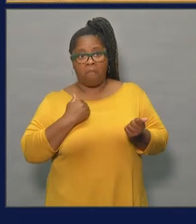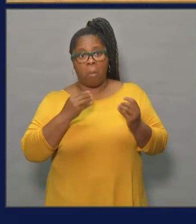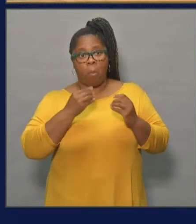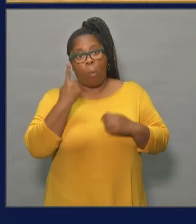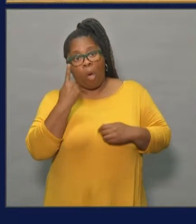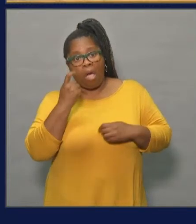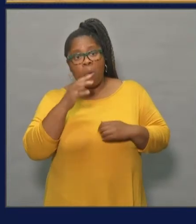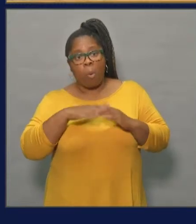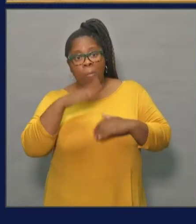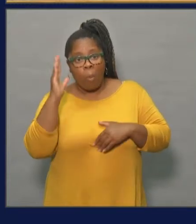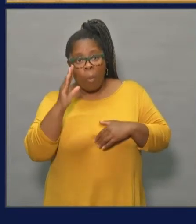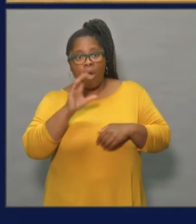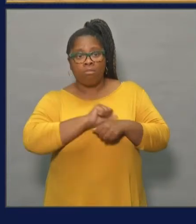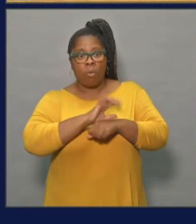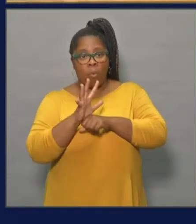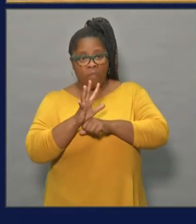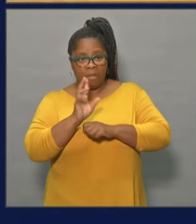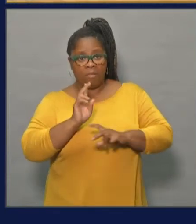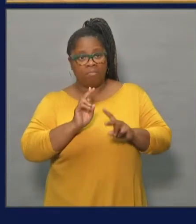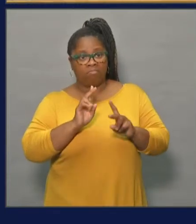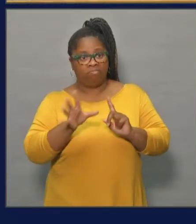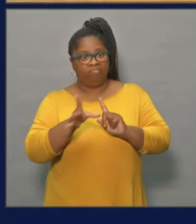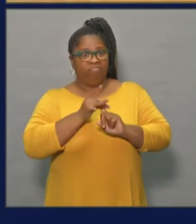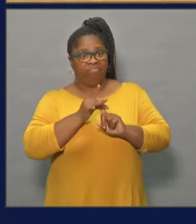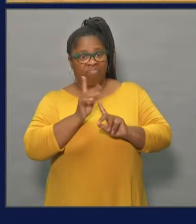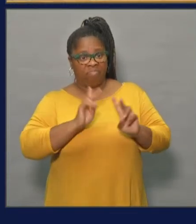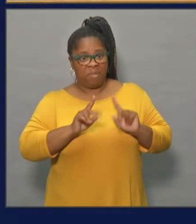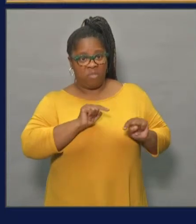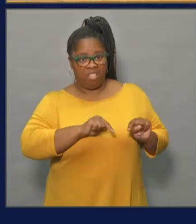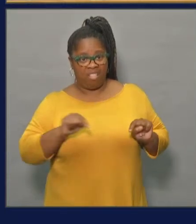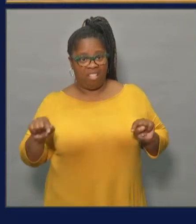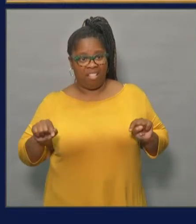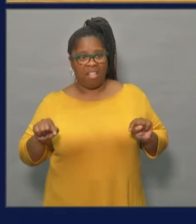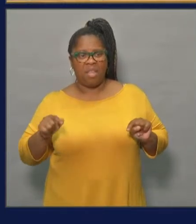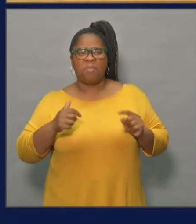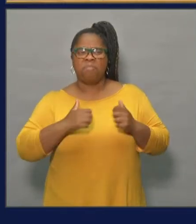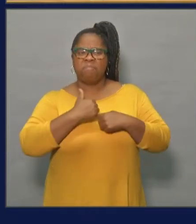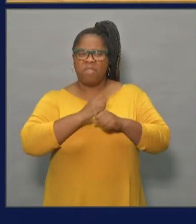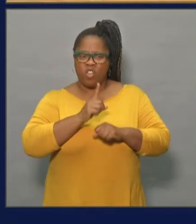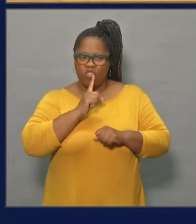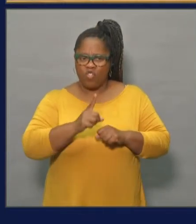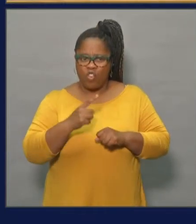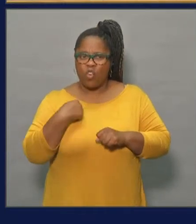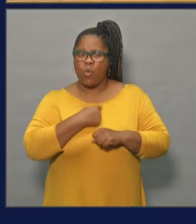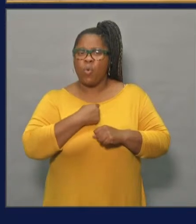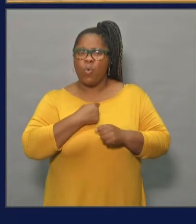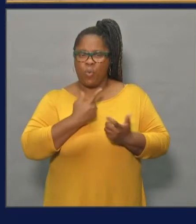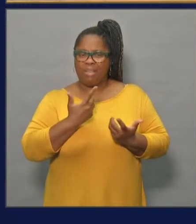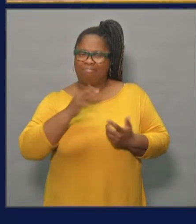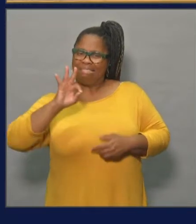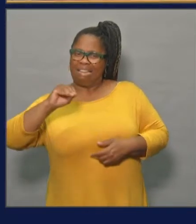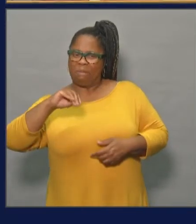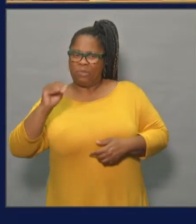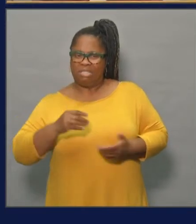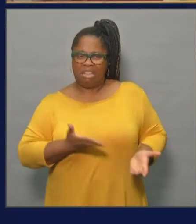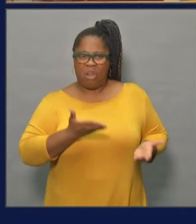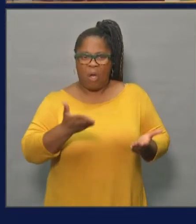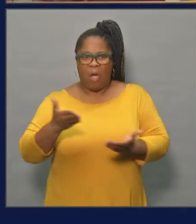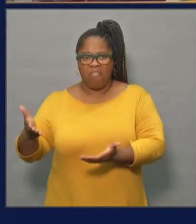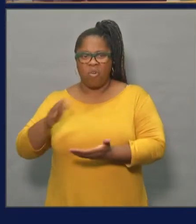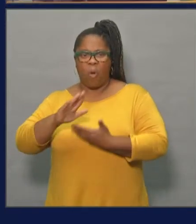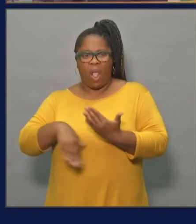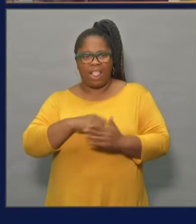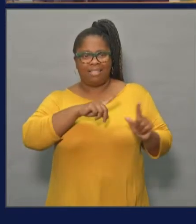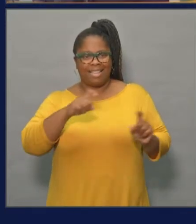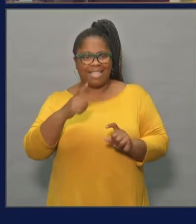sure that 90% of these facilities have been offered testing to all residents and staff in a timely